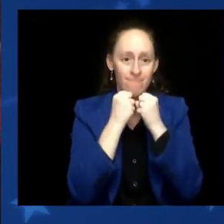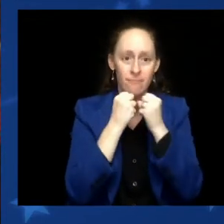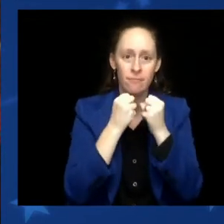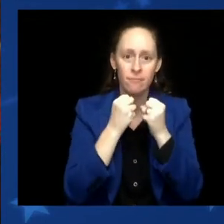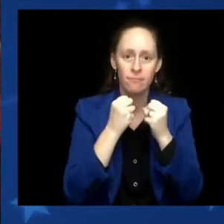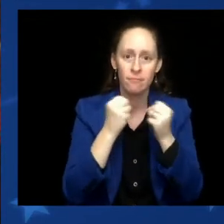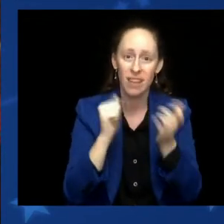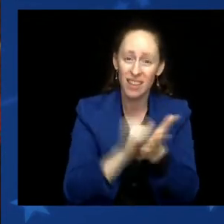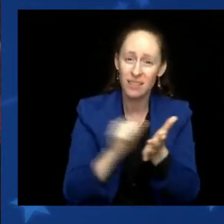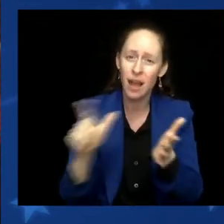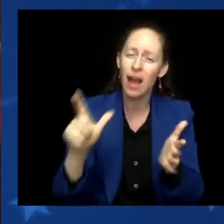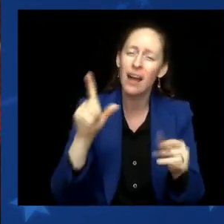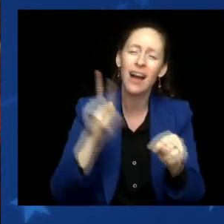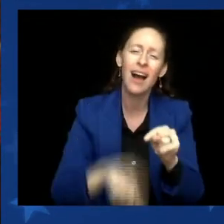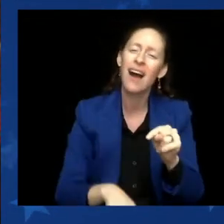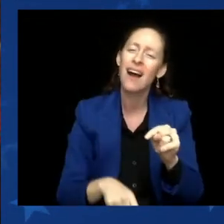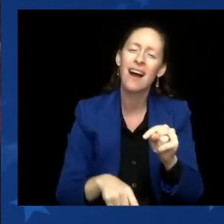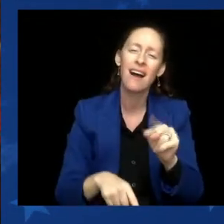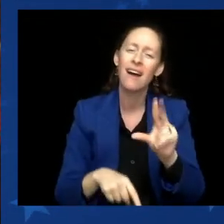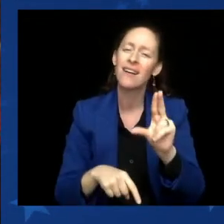American democracy only works